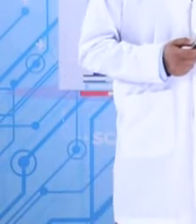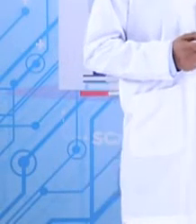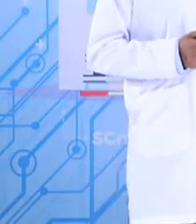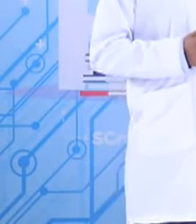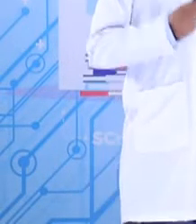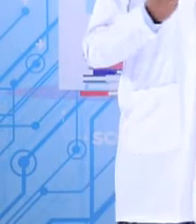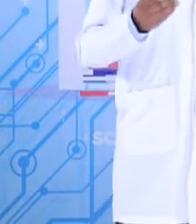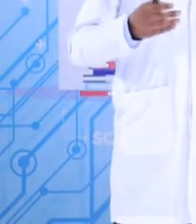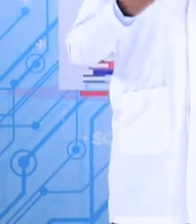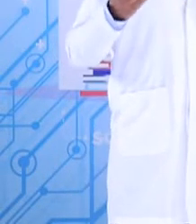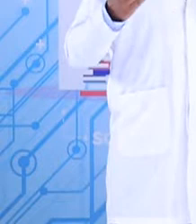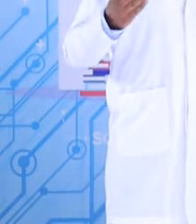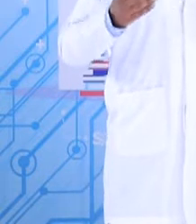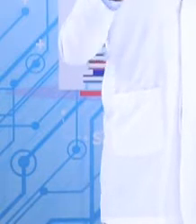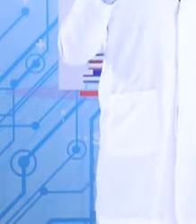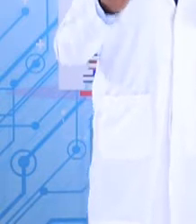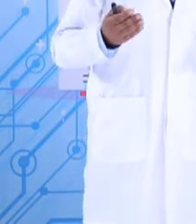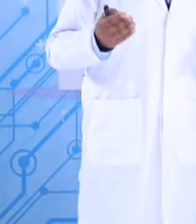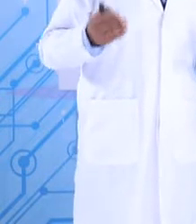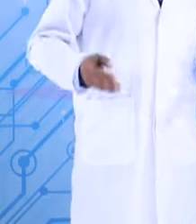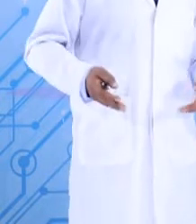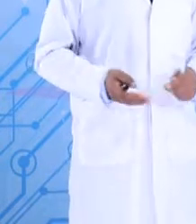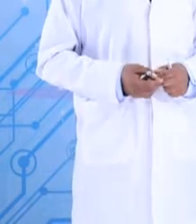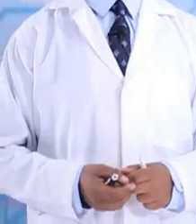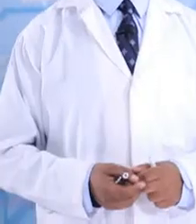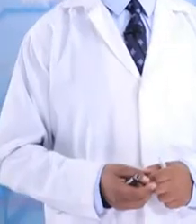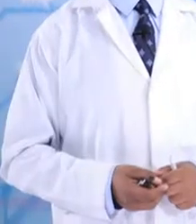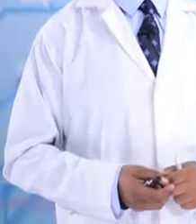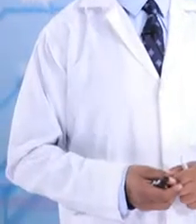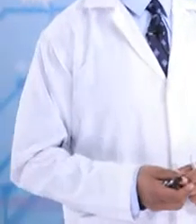of life, how life is originated in Earth.